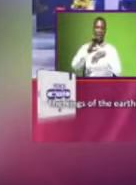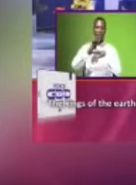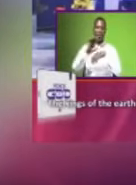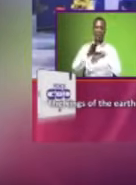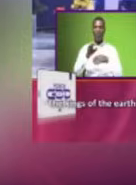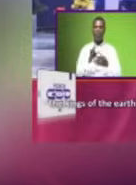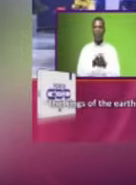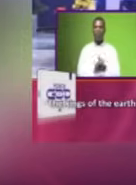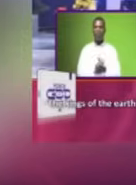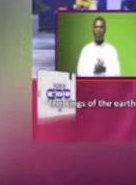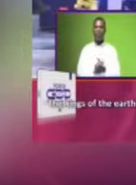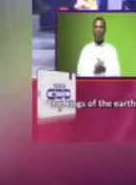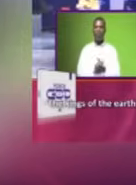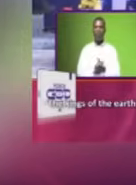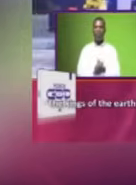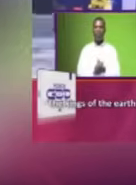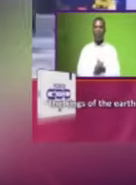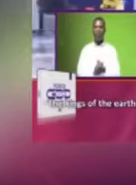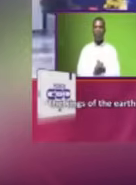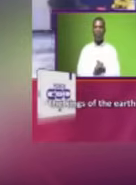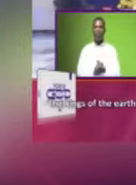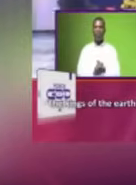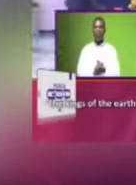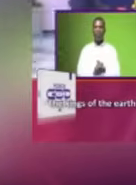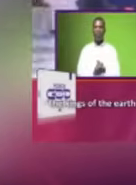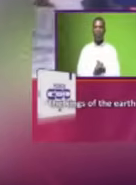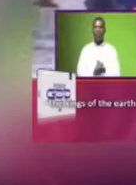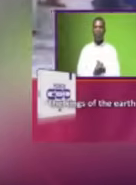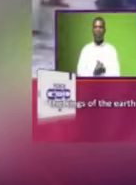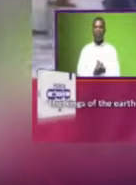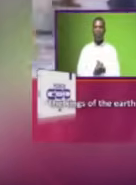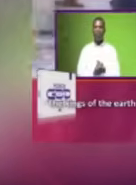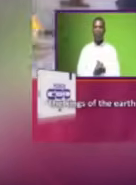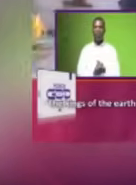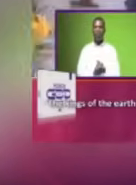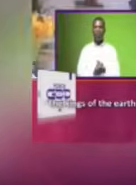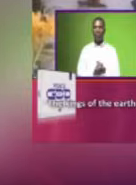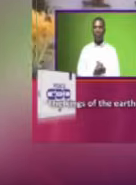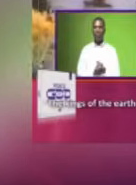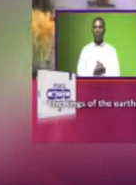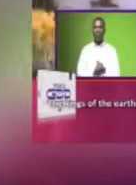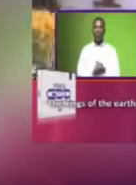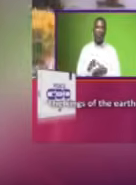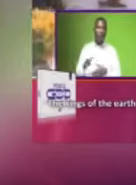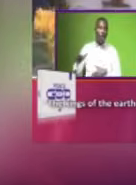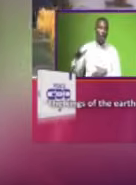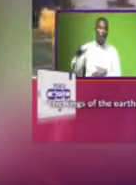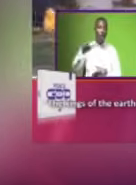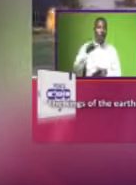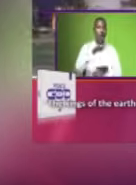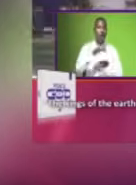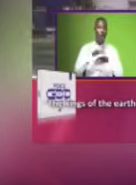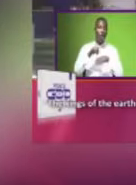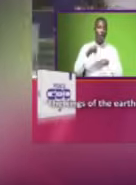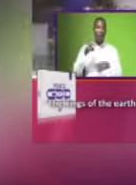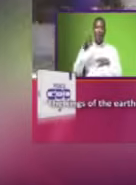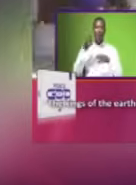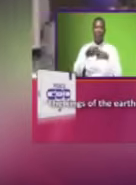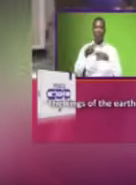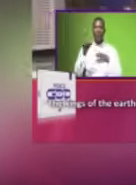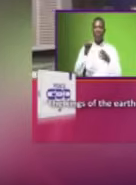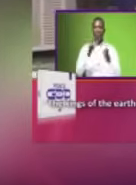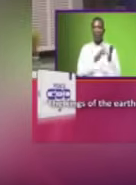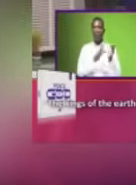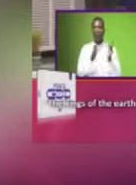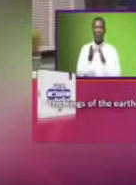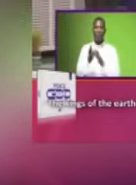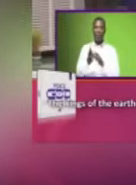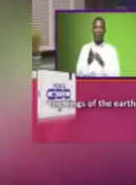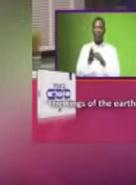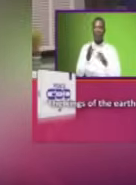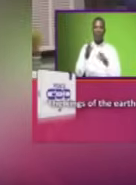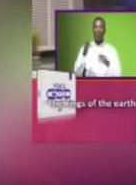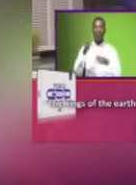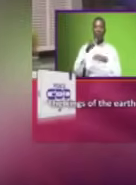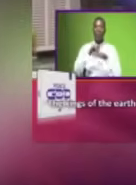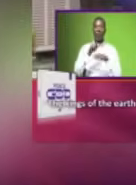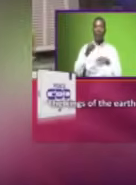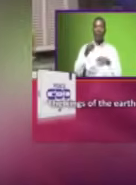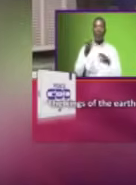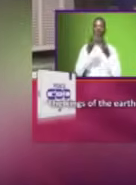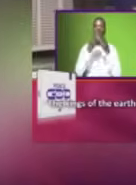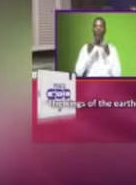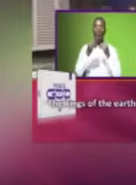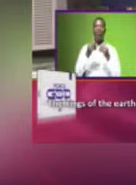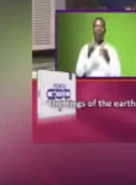thought they could do that. Obia Boss Stephen Adum Chidi. All of them are attacking and mentioning the